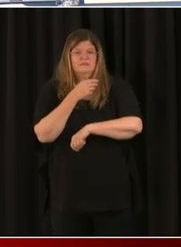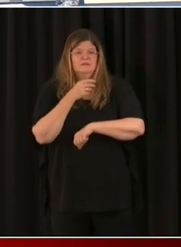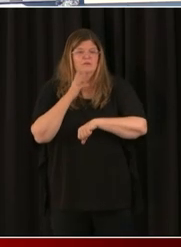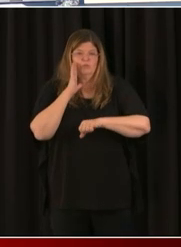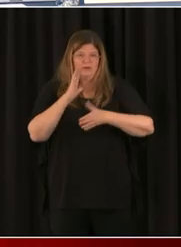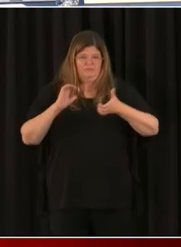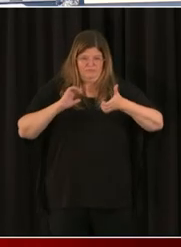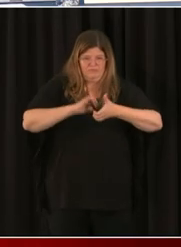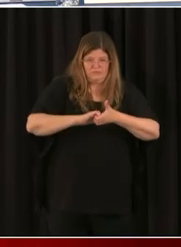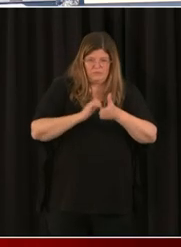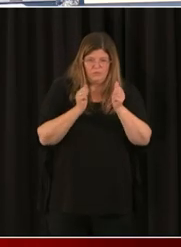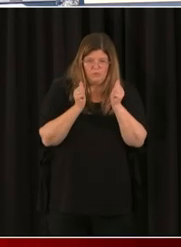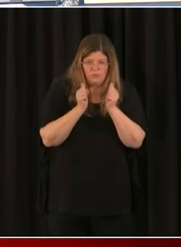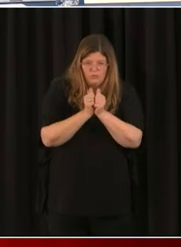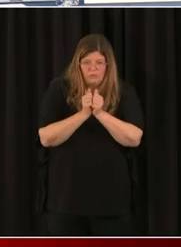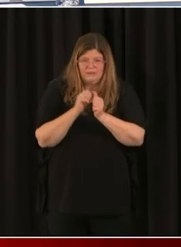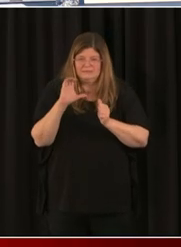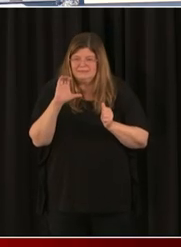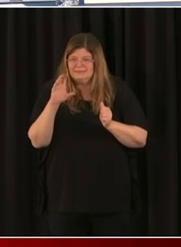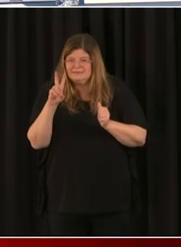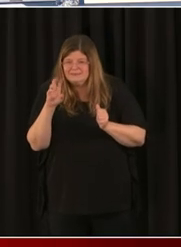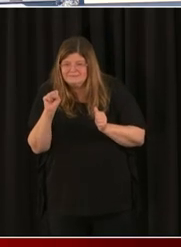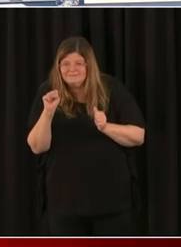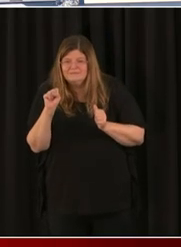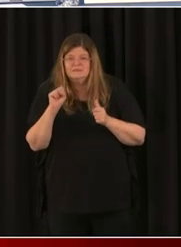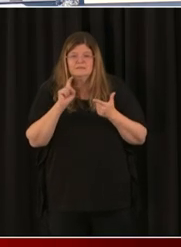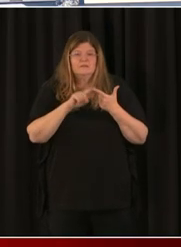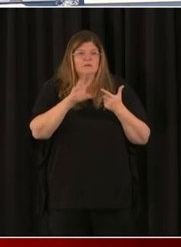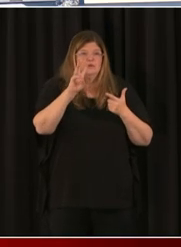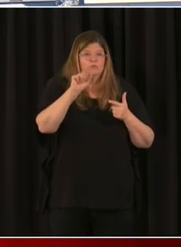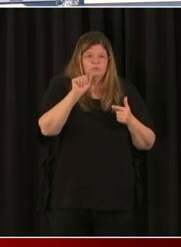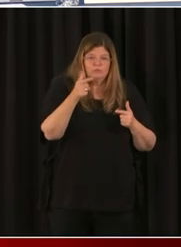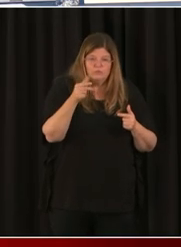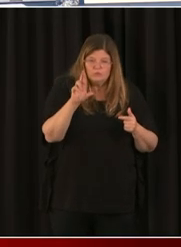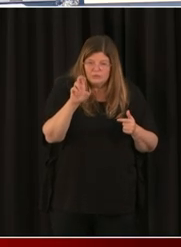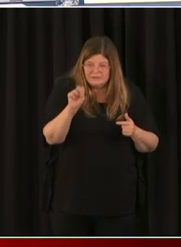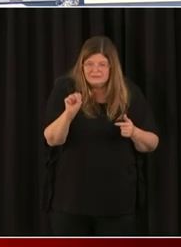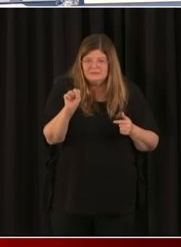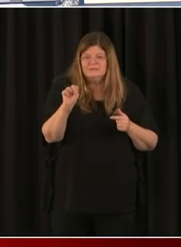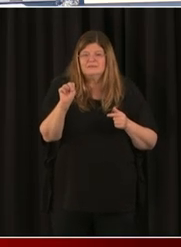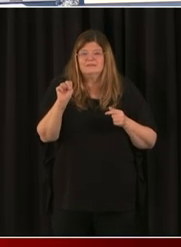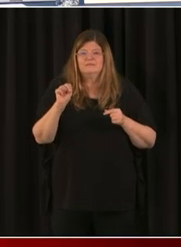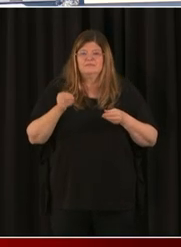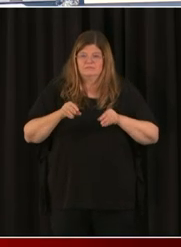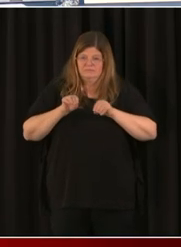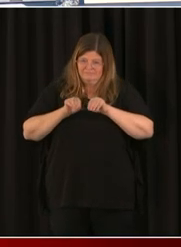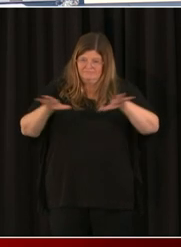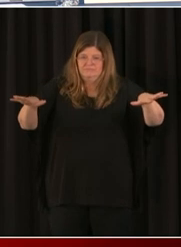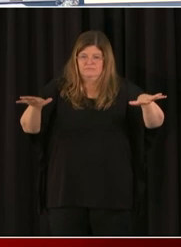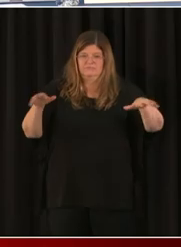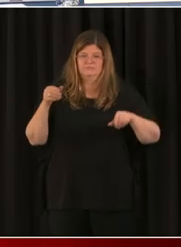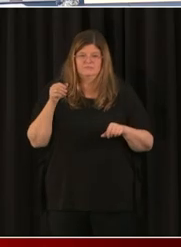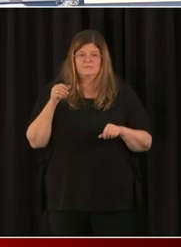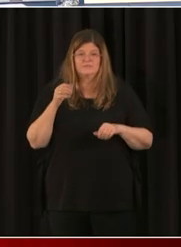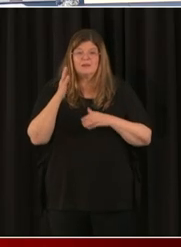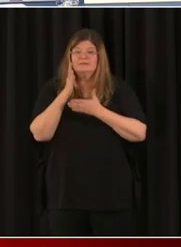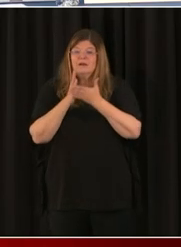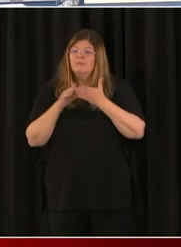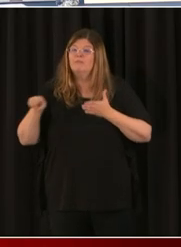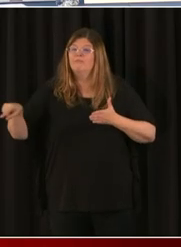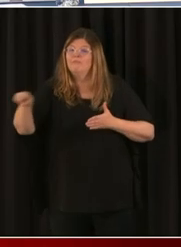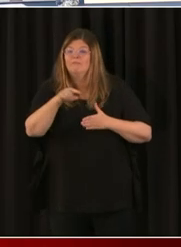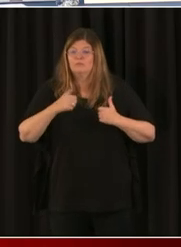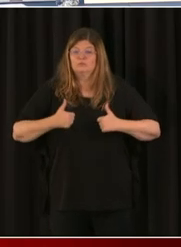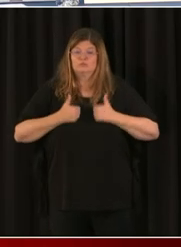Walgreens to allow for vaccination of residents in long-term care facilities as well as staff of long-term